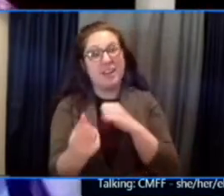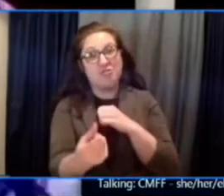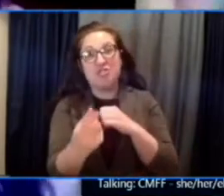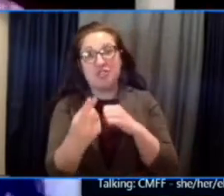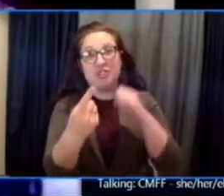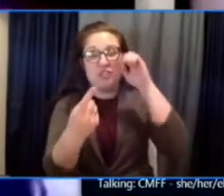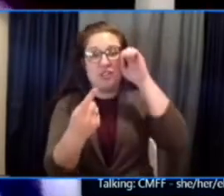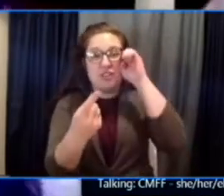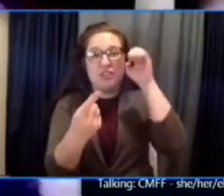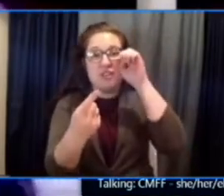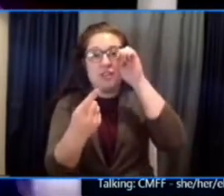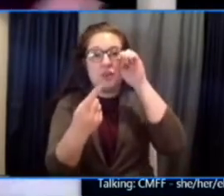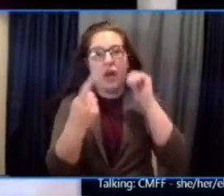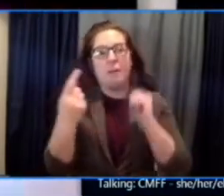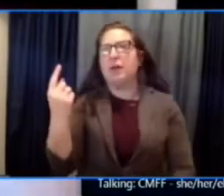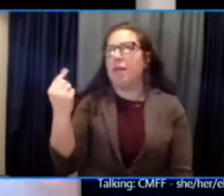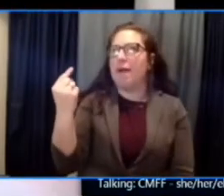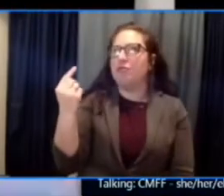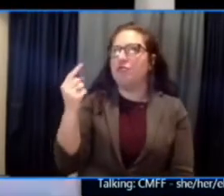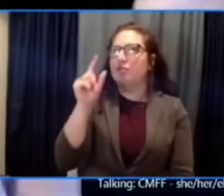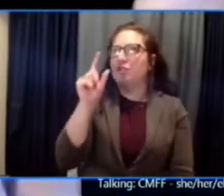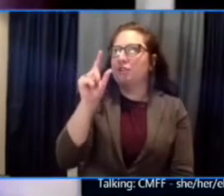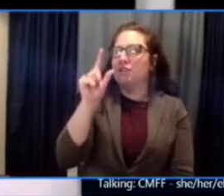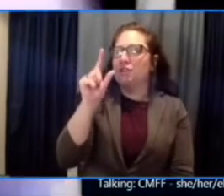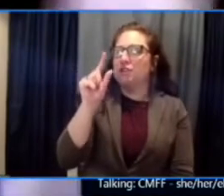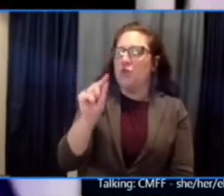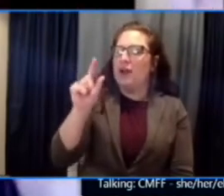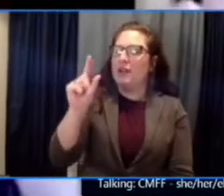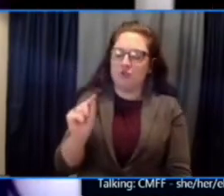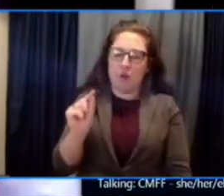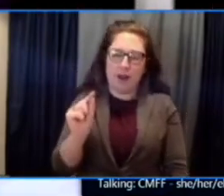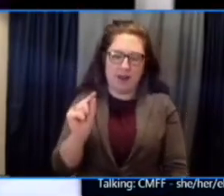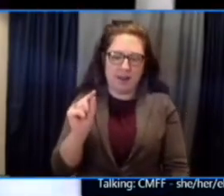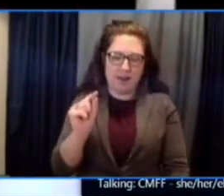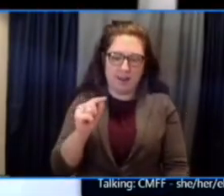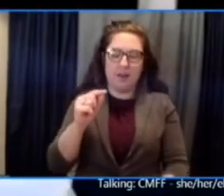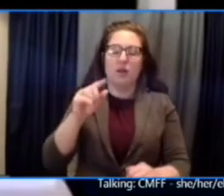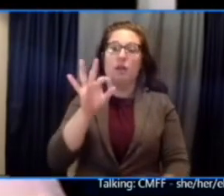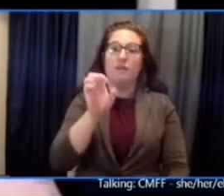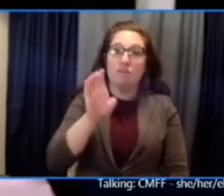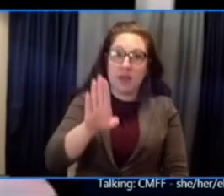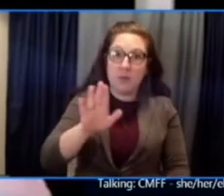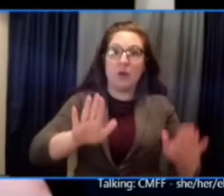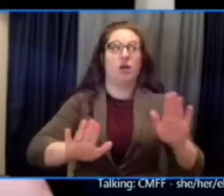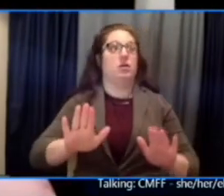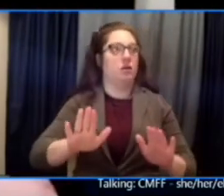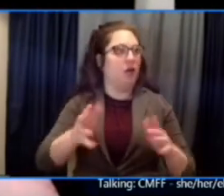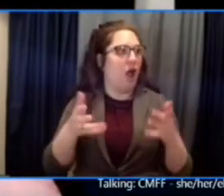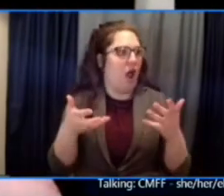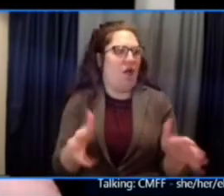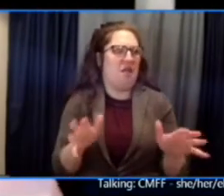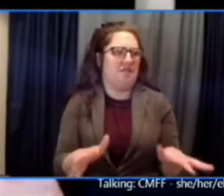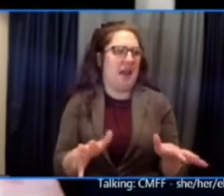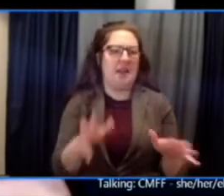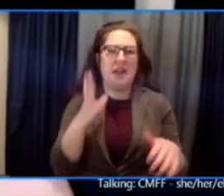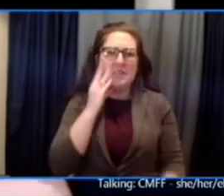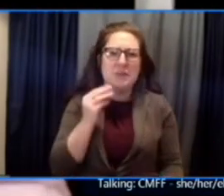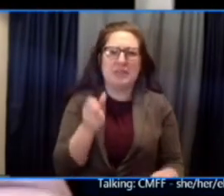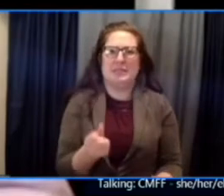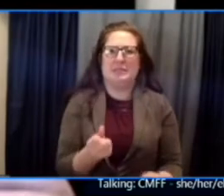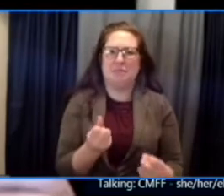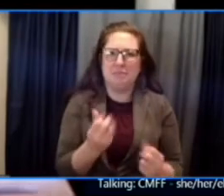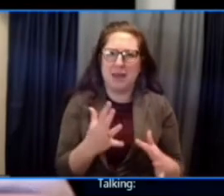in Vegas. So I was like, you know, I just gotta get the shot, you know, keep the curve down, make sure that we do good. I'm gonna do what